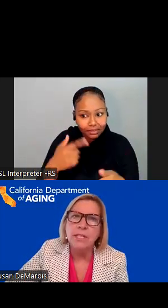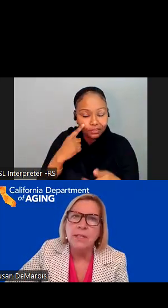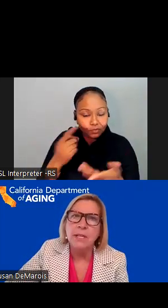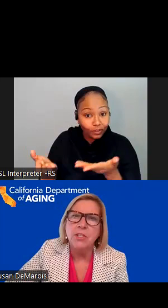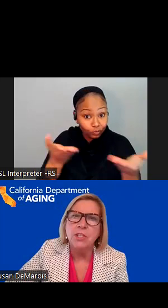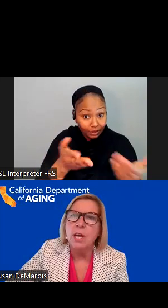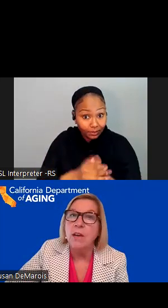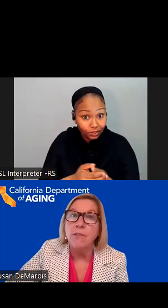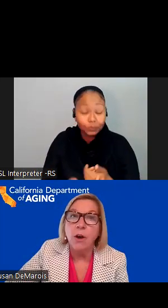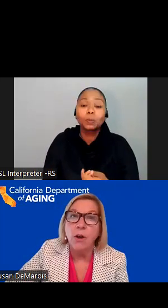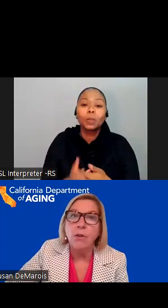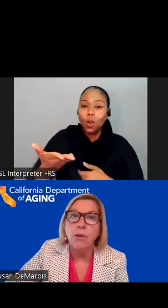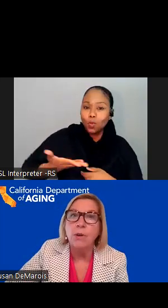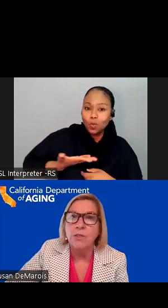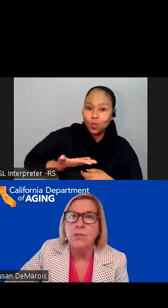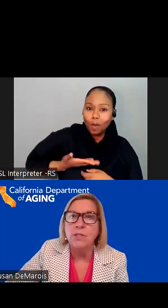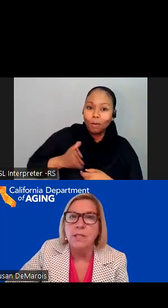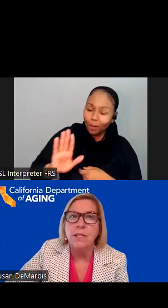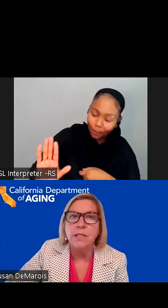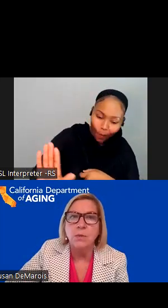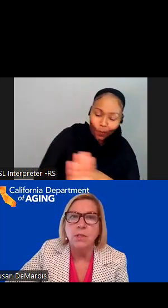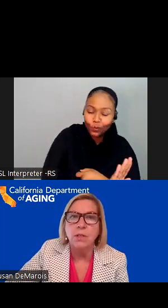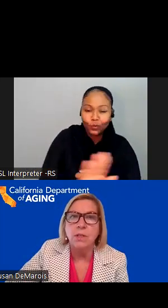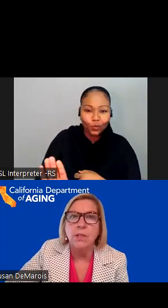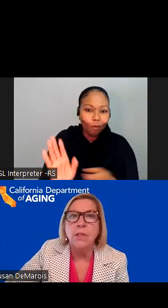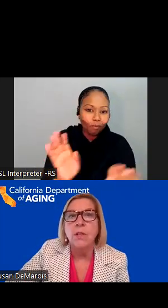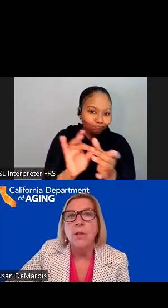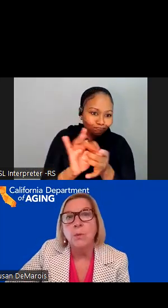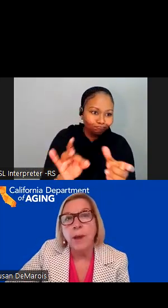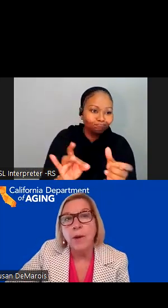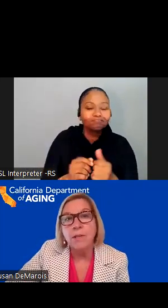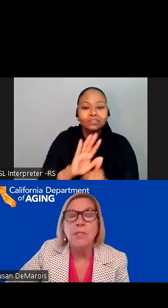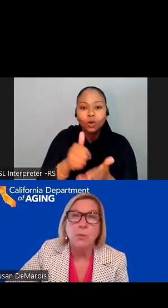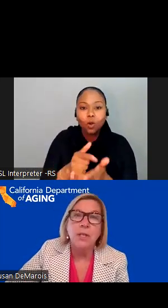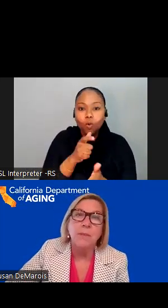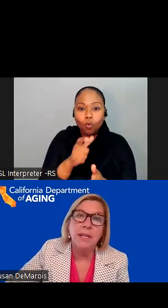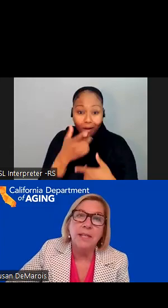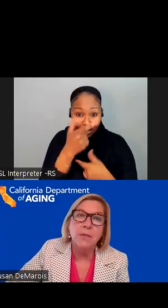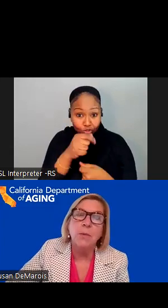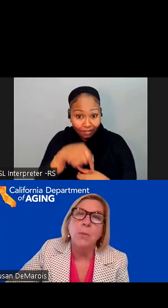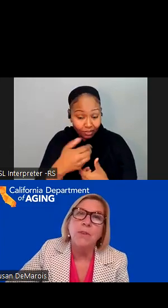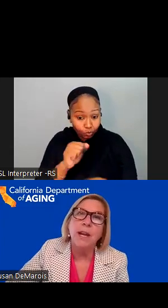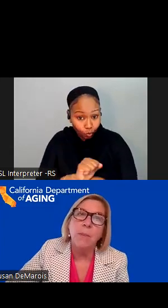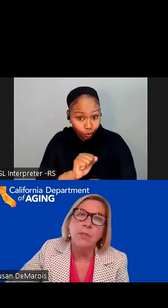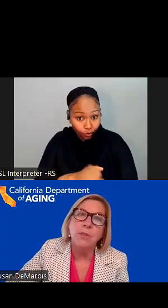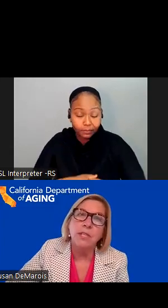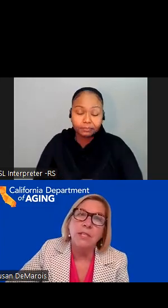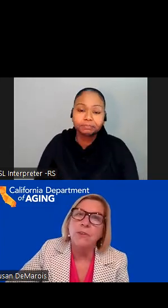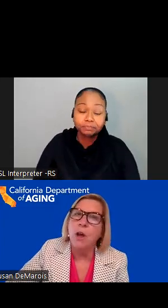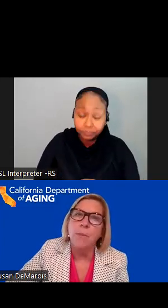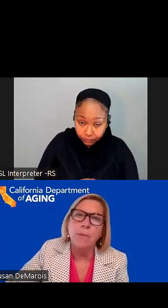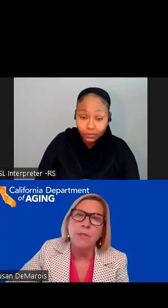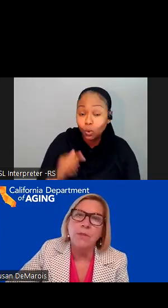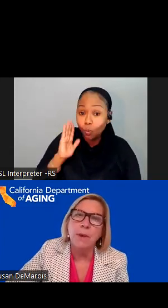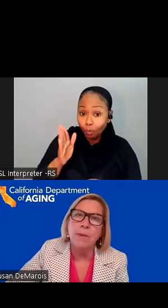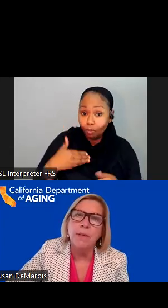the participation of all who are interested in this work. Throughout and between our meetings, we will provide opportunities for